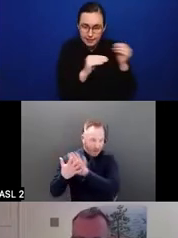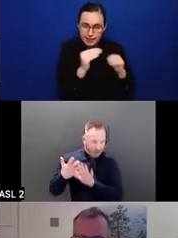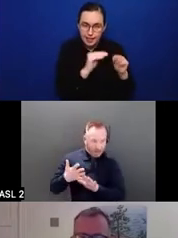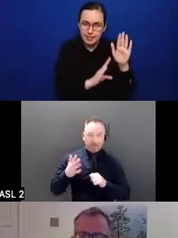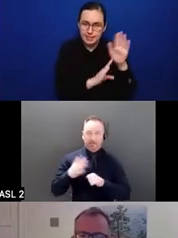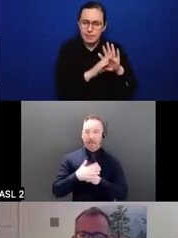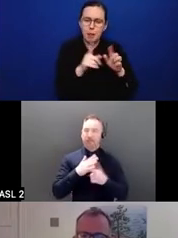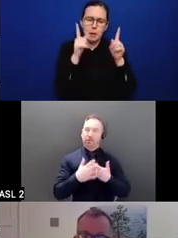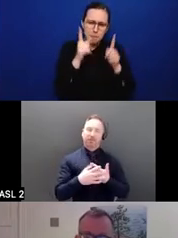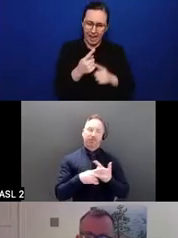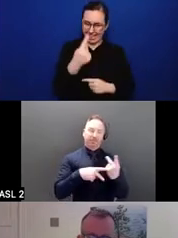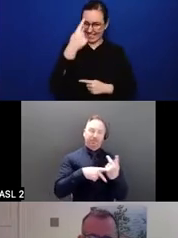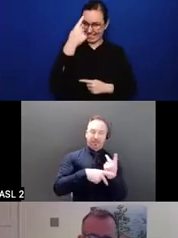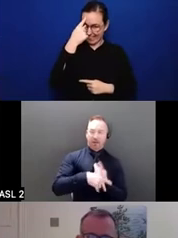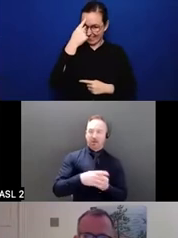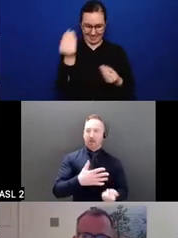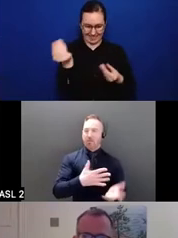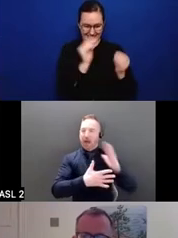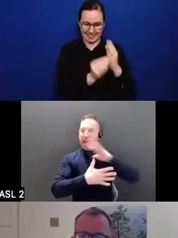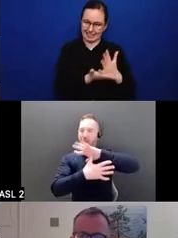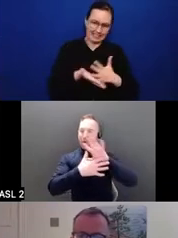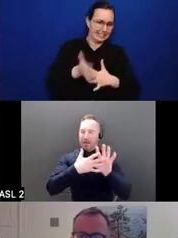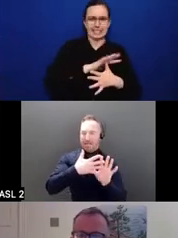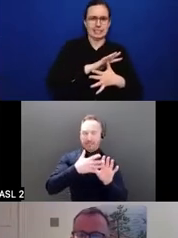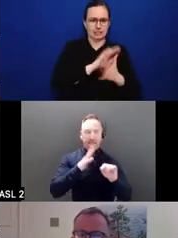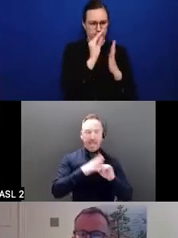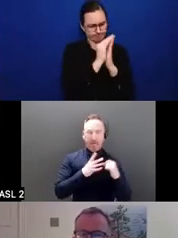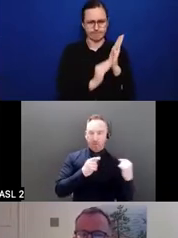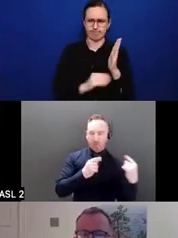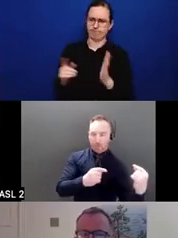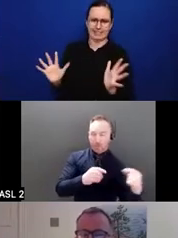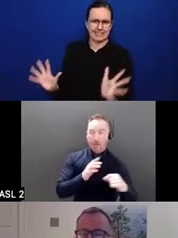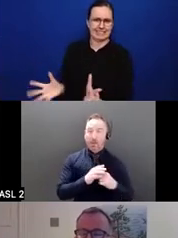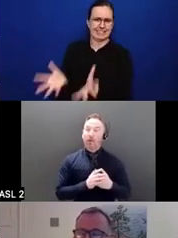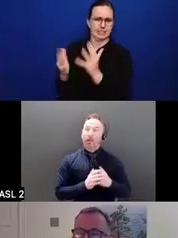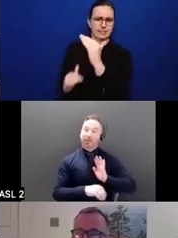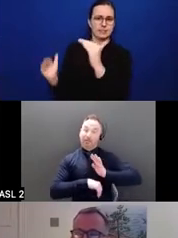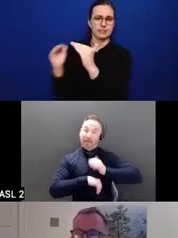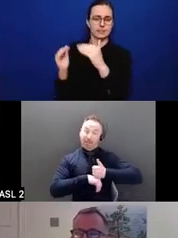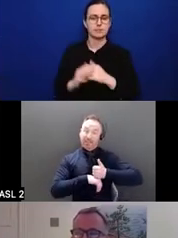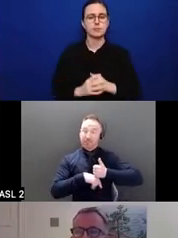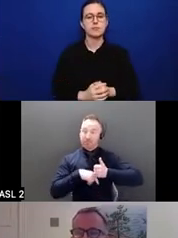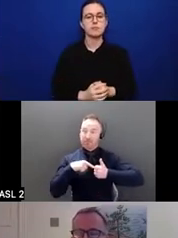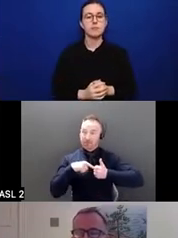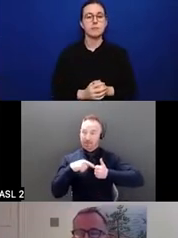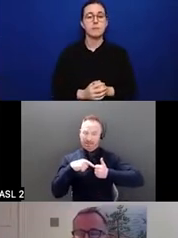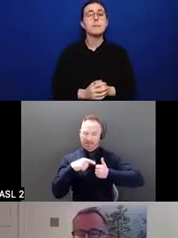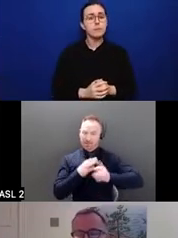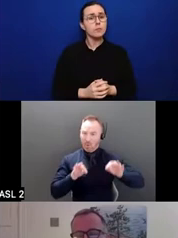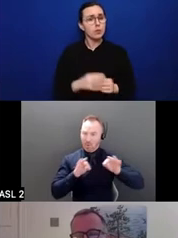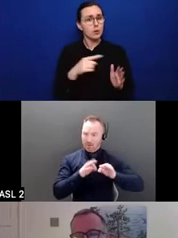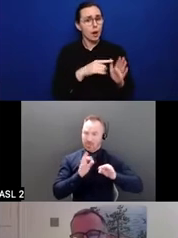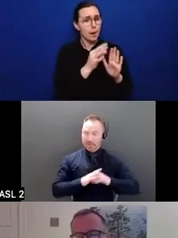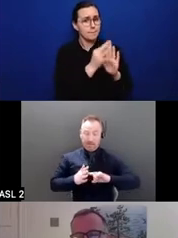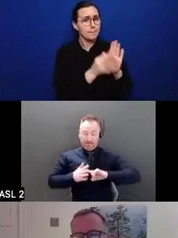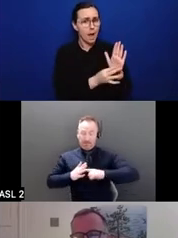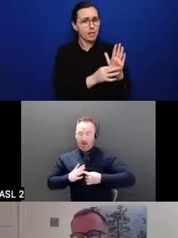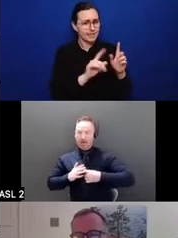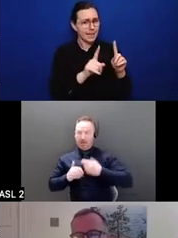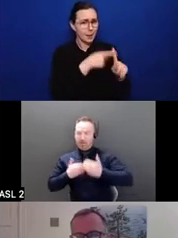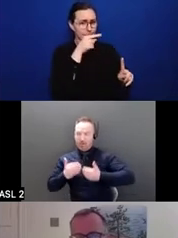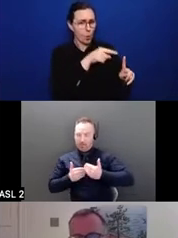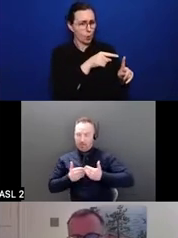important step. The question of implementation will follow, but it's a beginning place. And that's really the objective and motivation of the